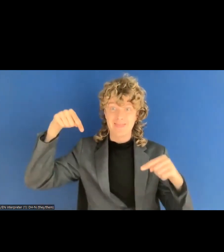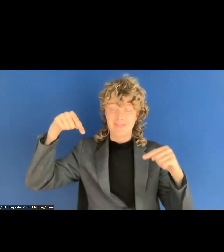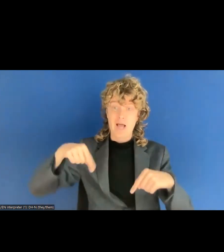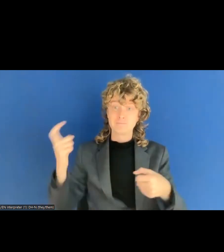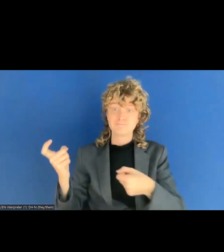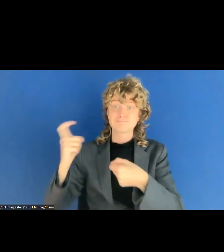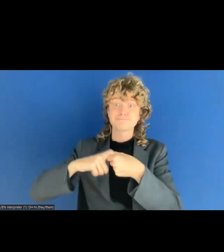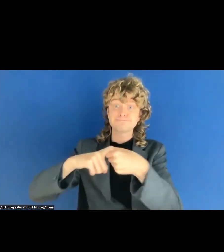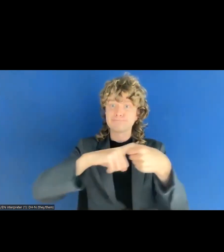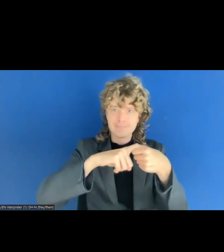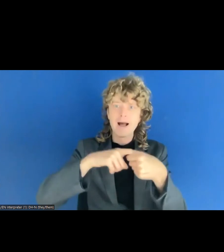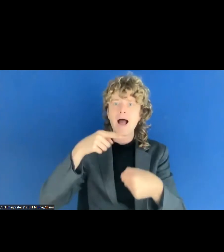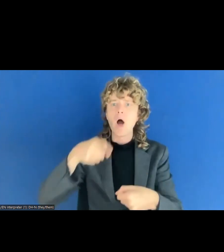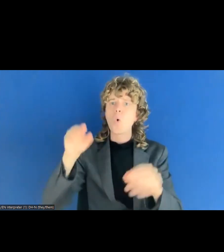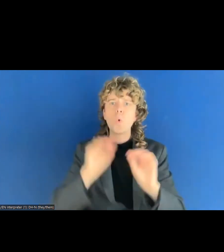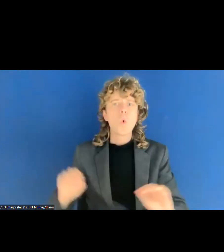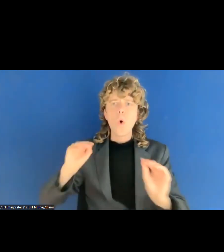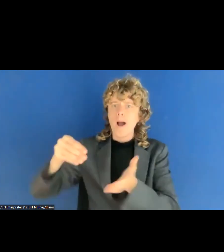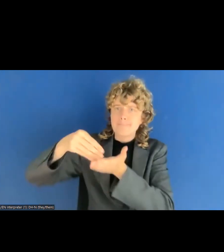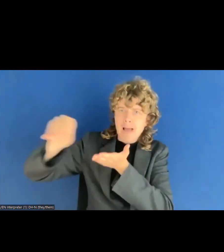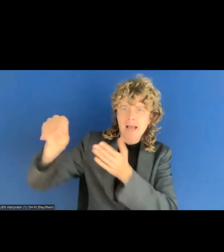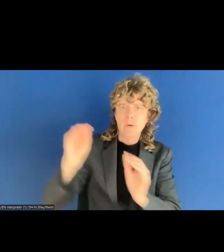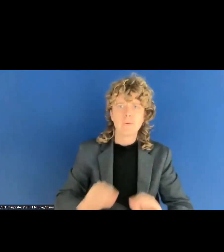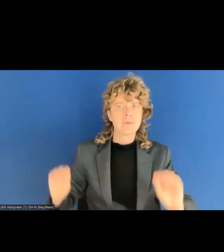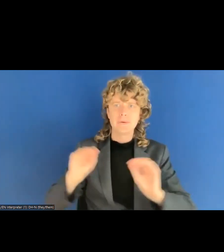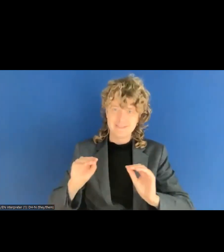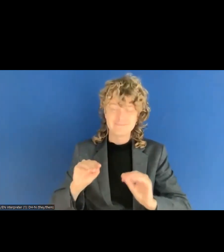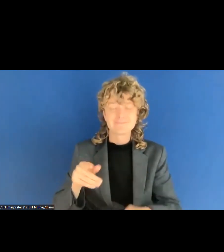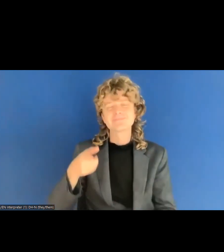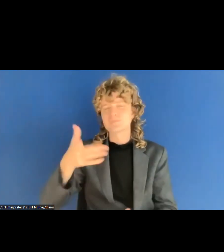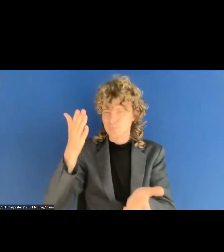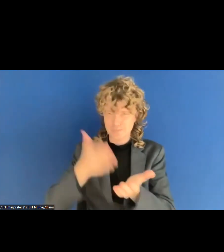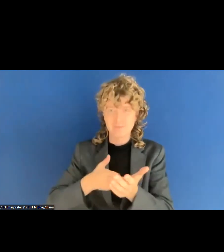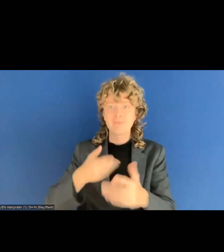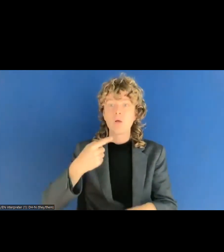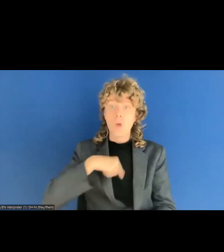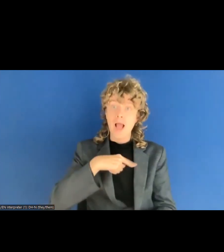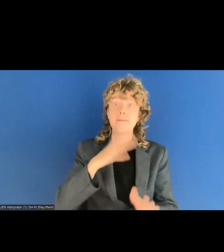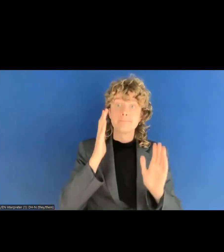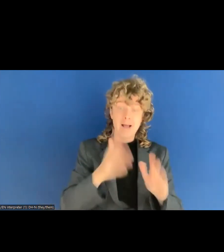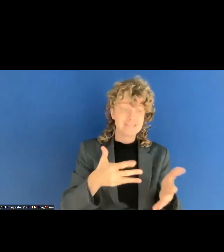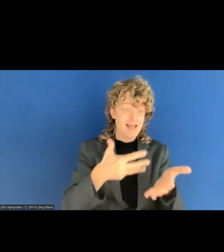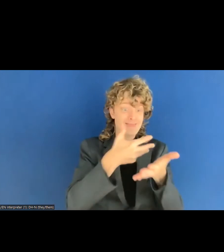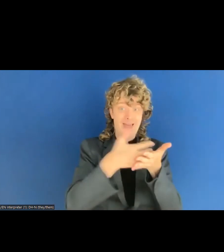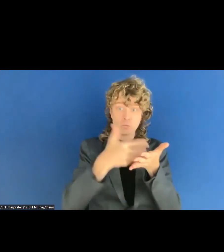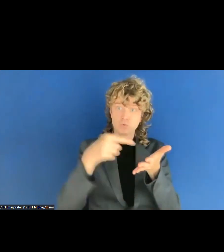accessibility thresholds, but also, of course, the economic thresholds of involving users in the standards work.